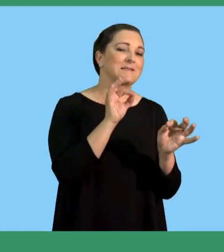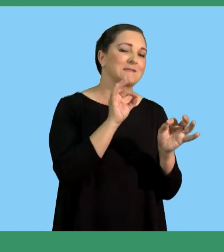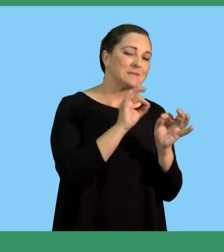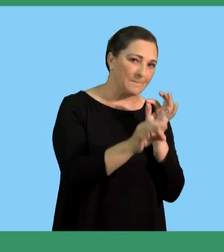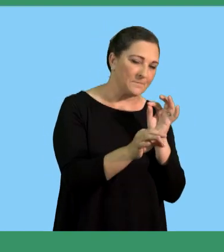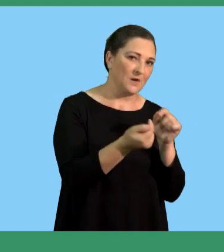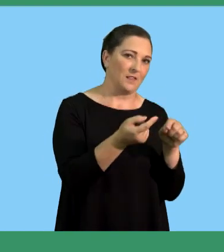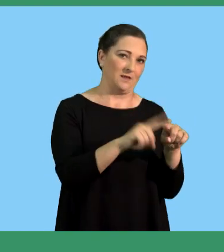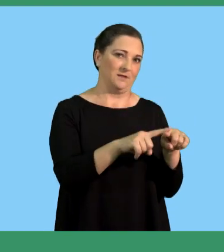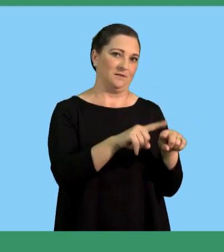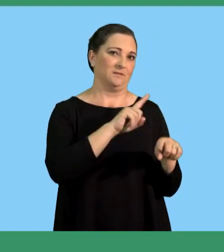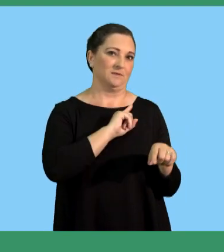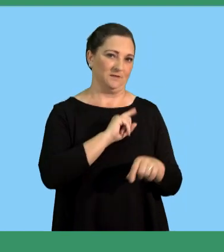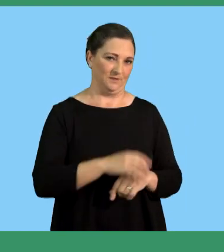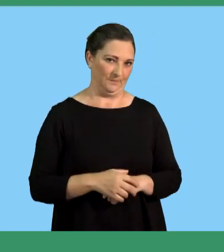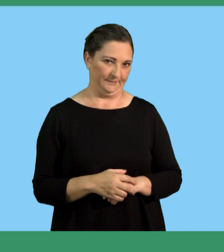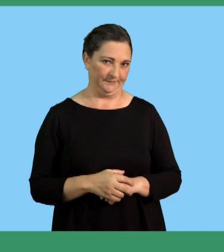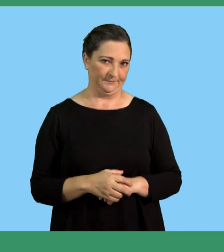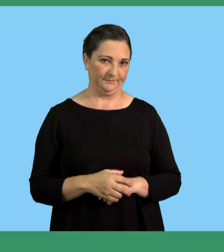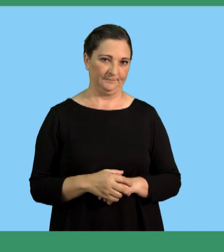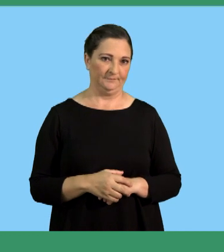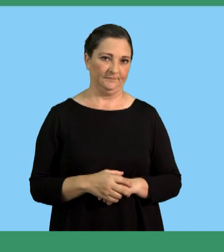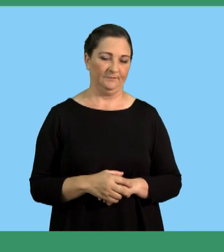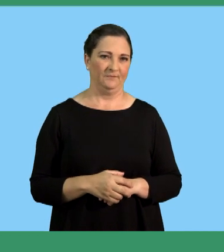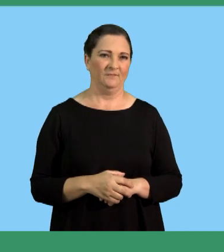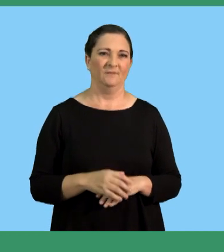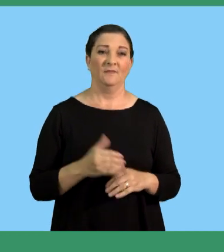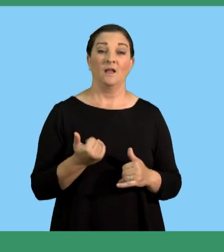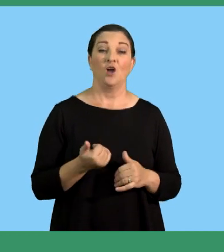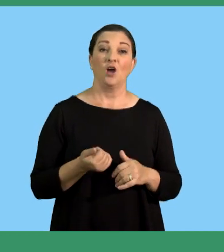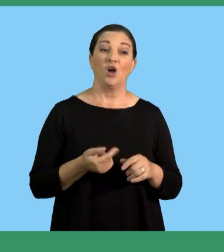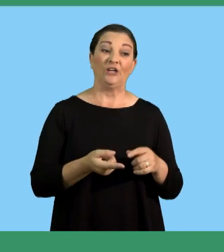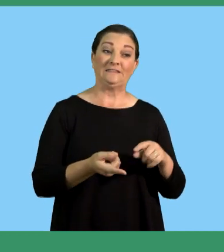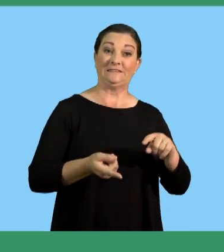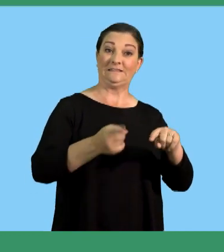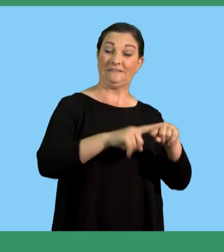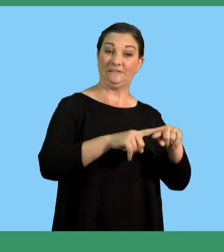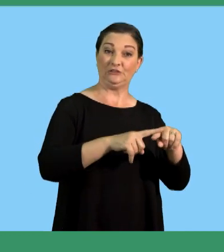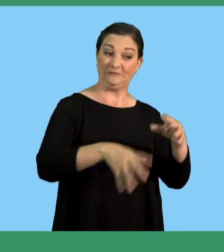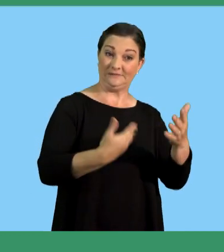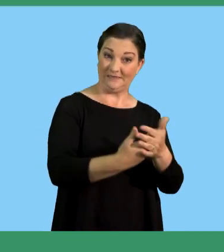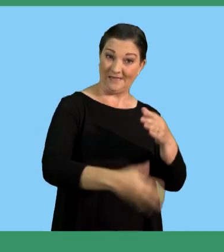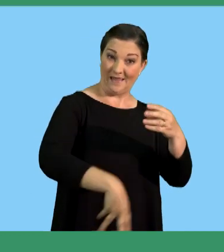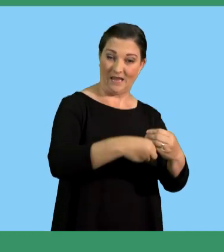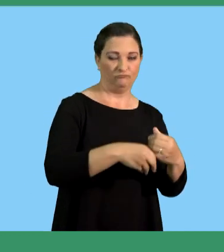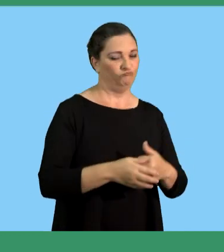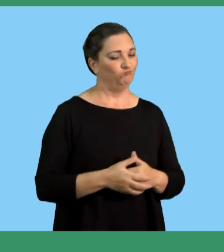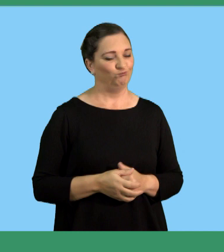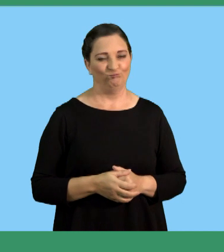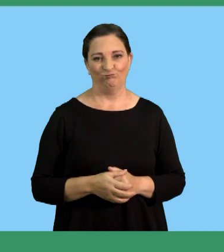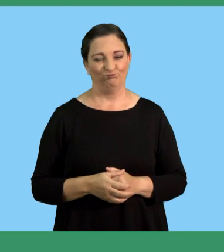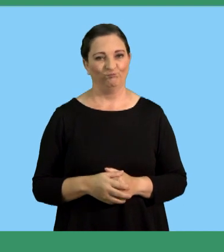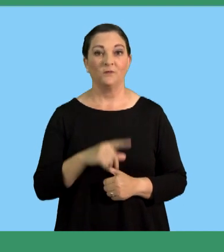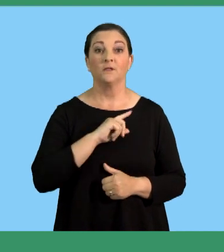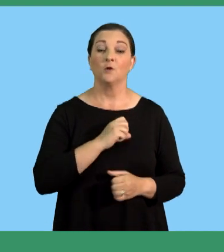now? Simple interest. This is simple interest. The interest amount is not added